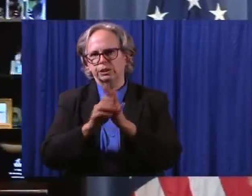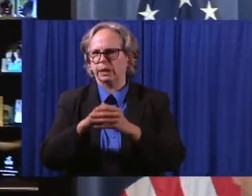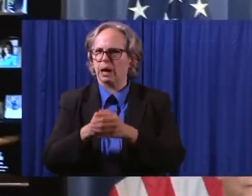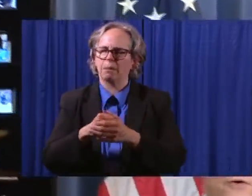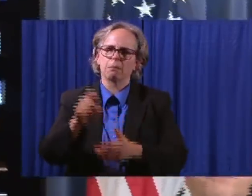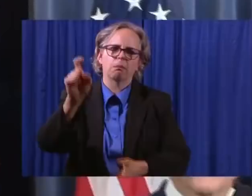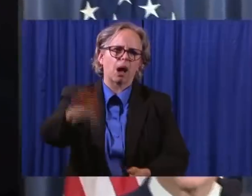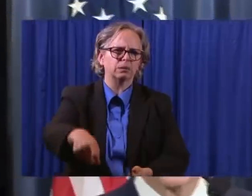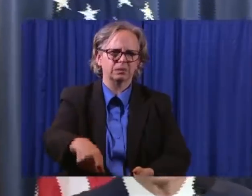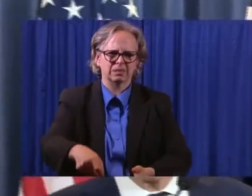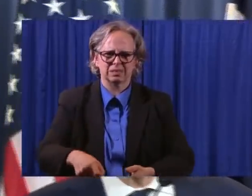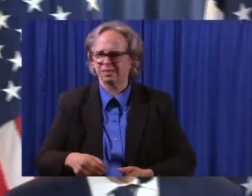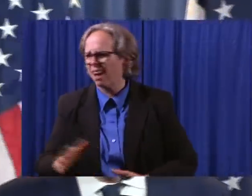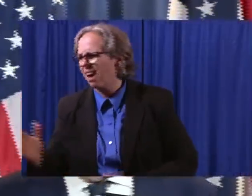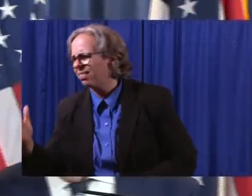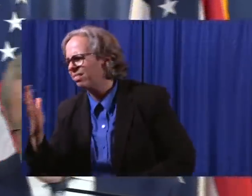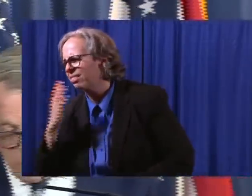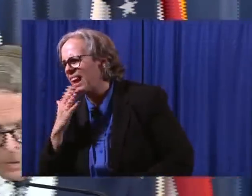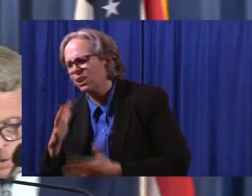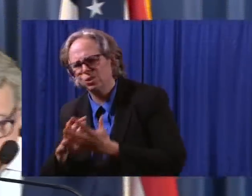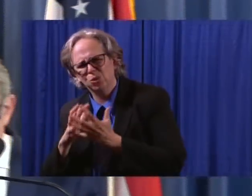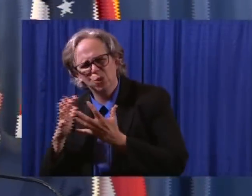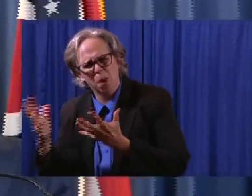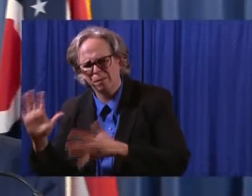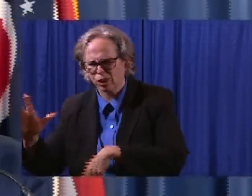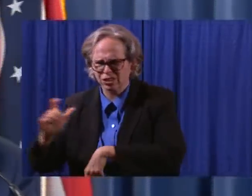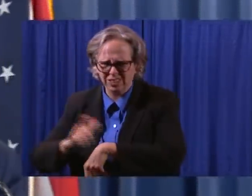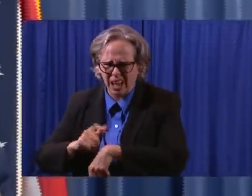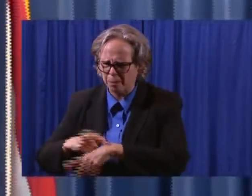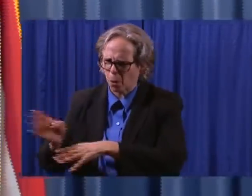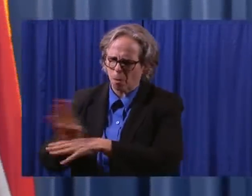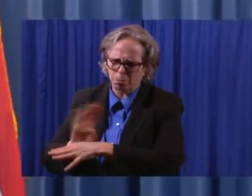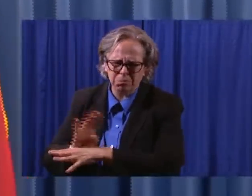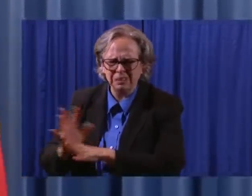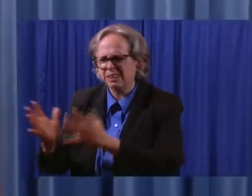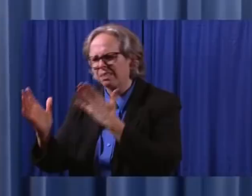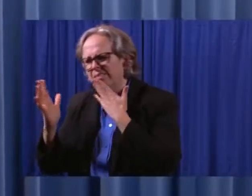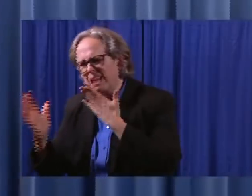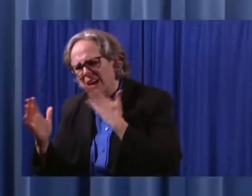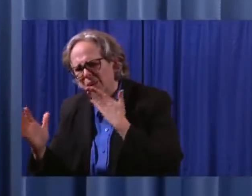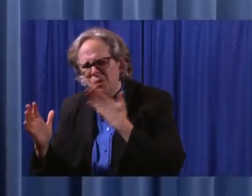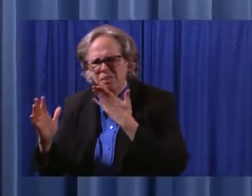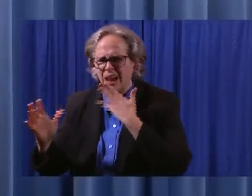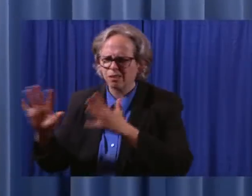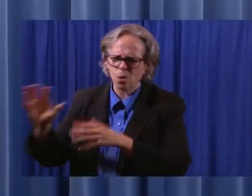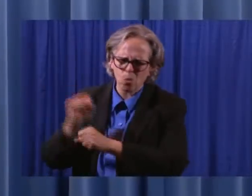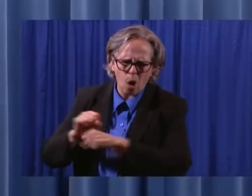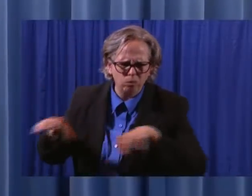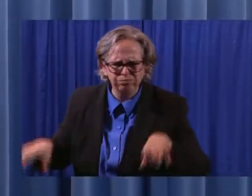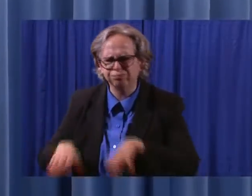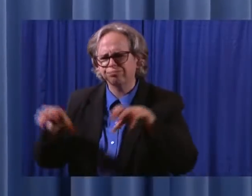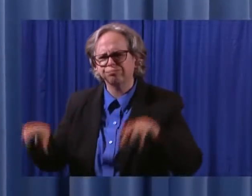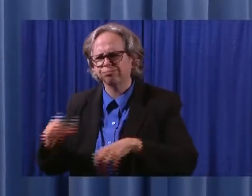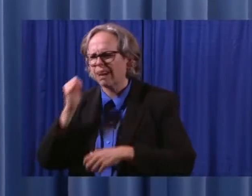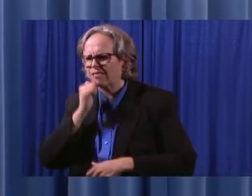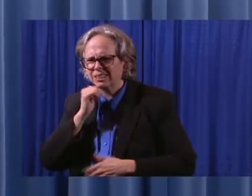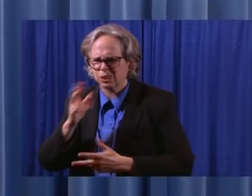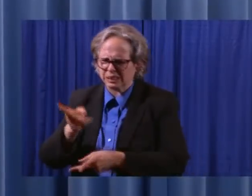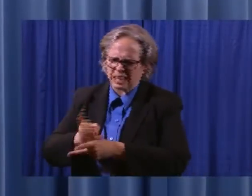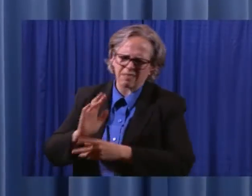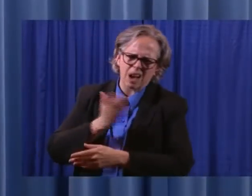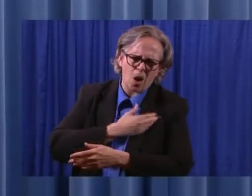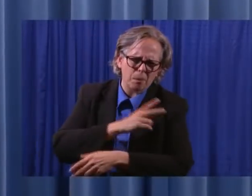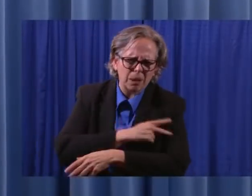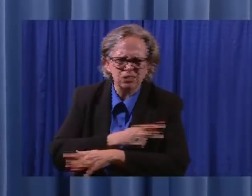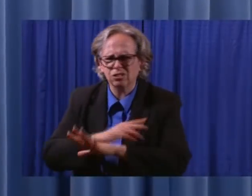much for your time. We know you're very, very busy, and thank you for what you do every day for your patients and for the